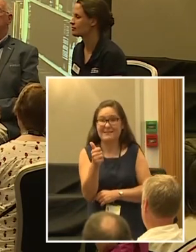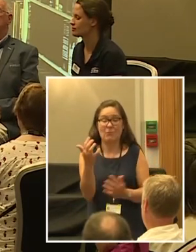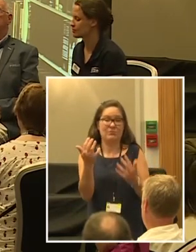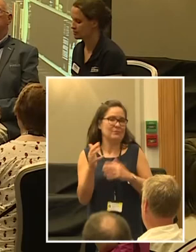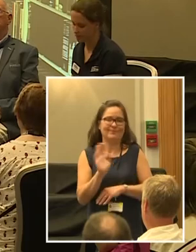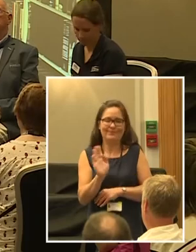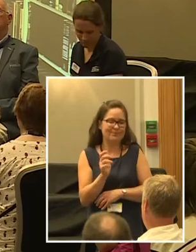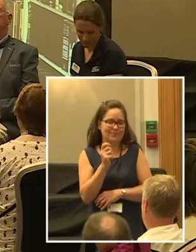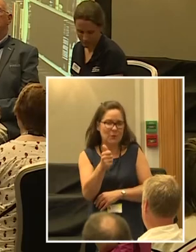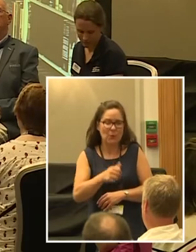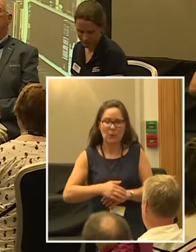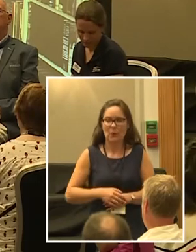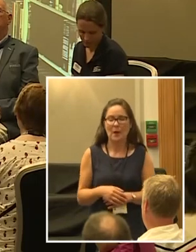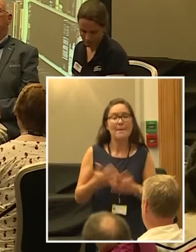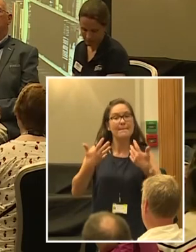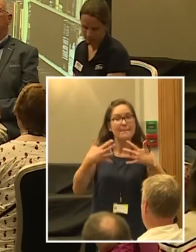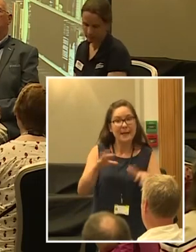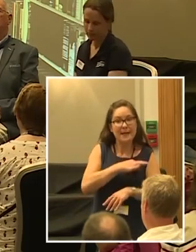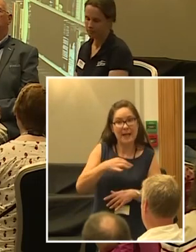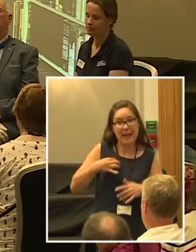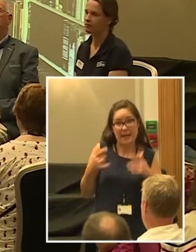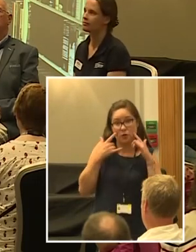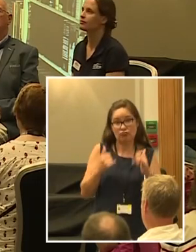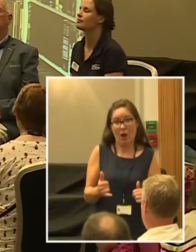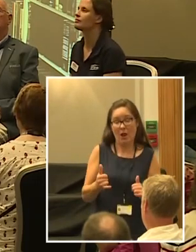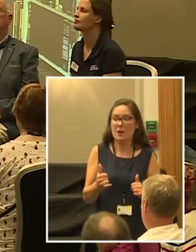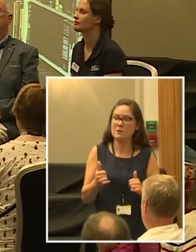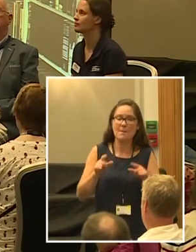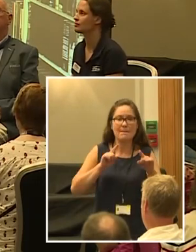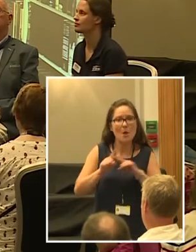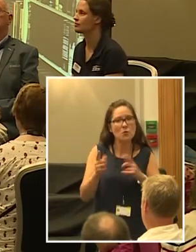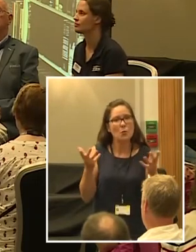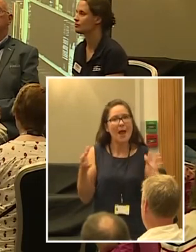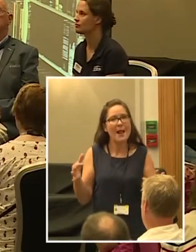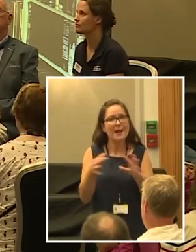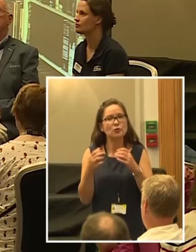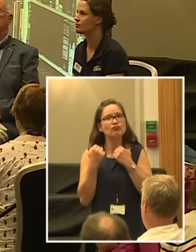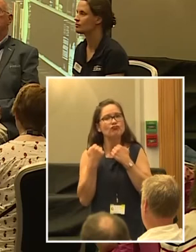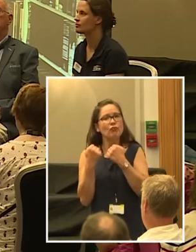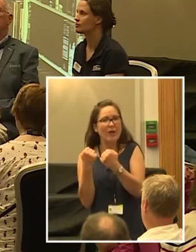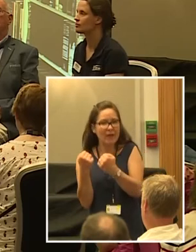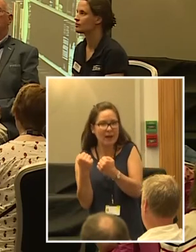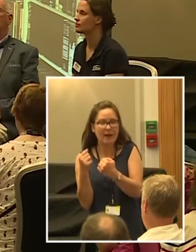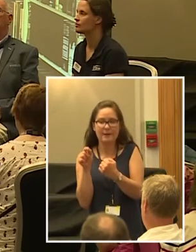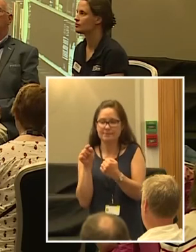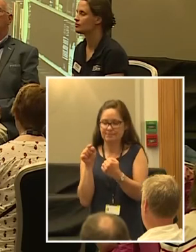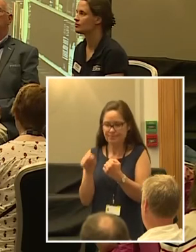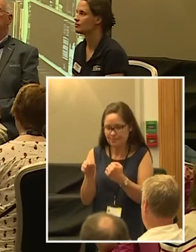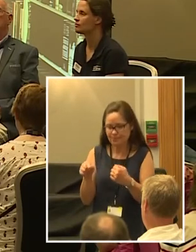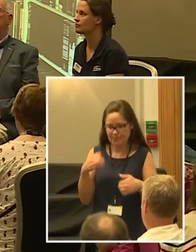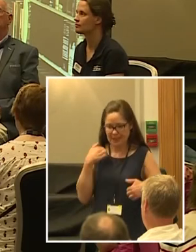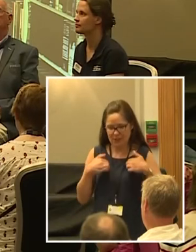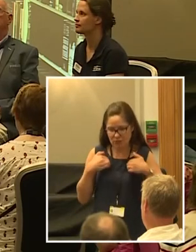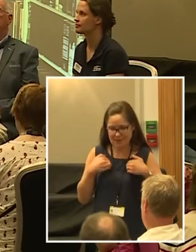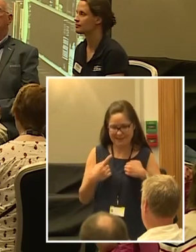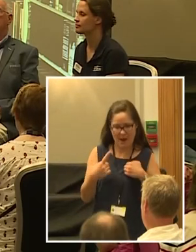few clinical trials, mainly in driving. In fact, I was quite interested in the eye and